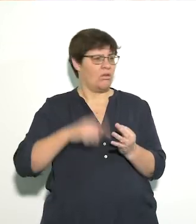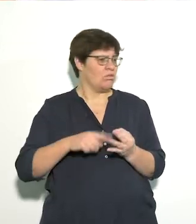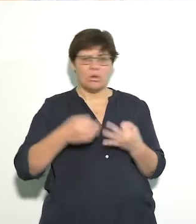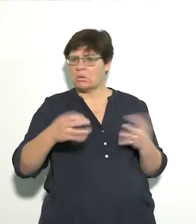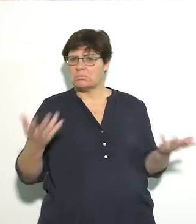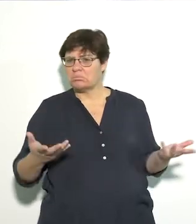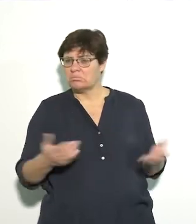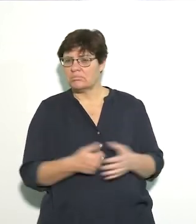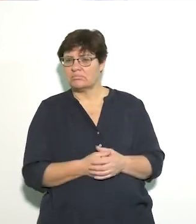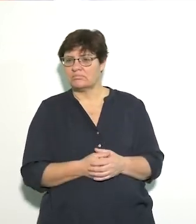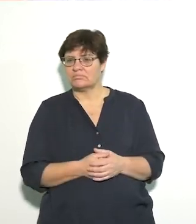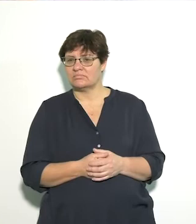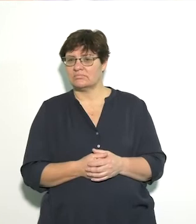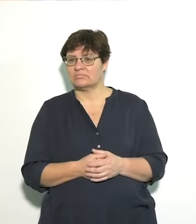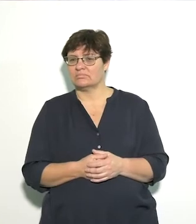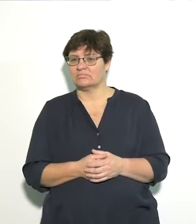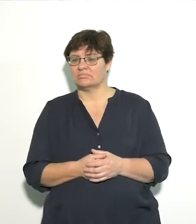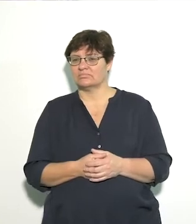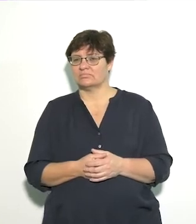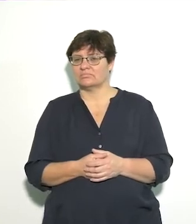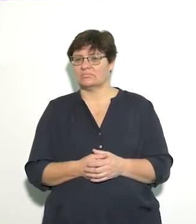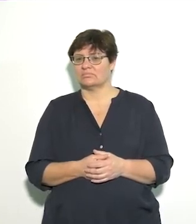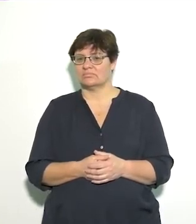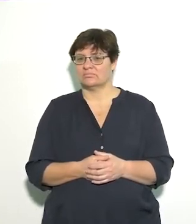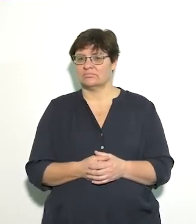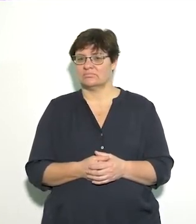Where's my third page now? Here we go.